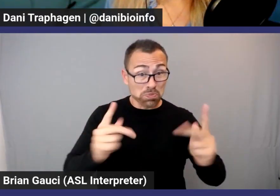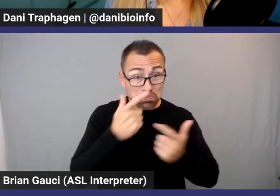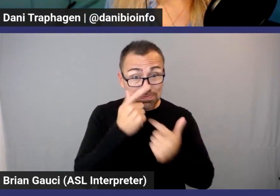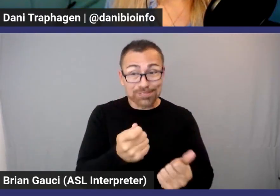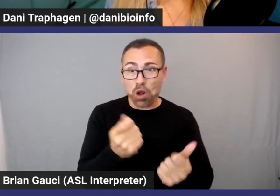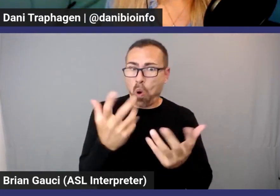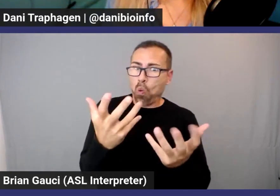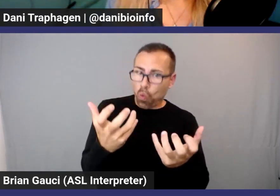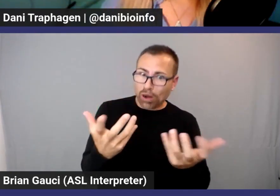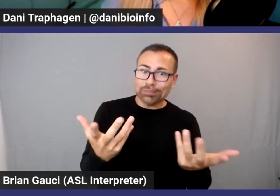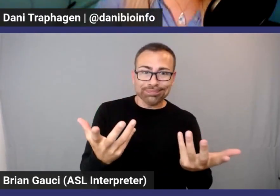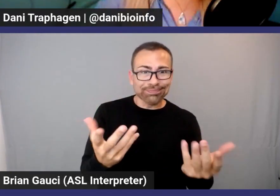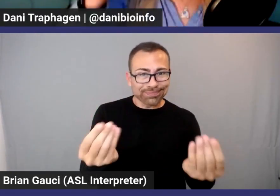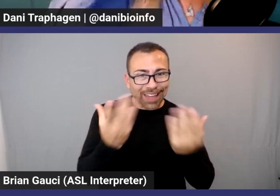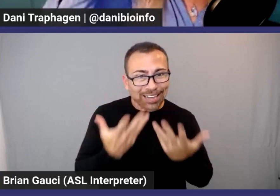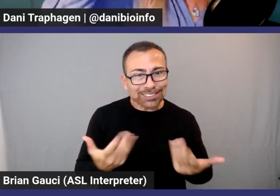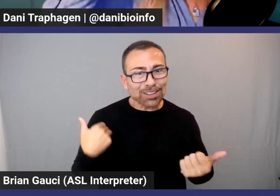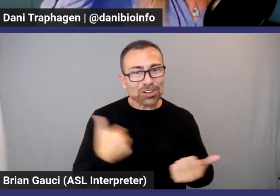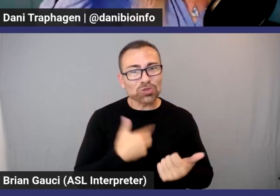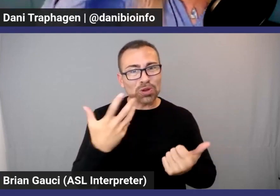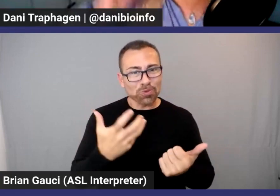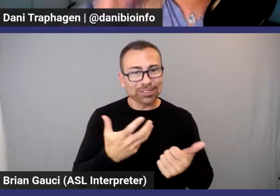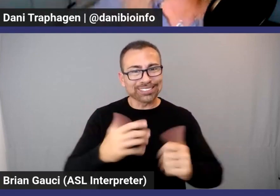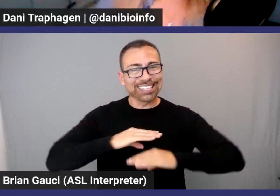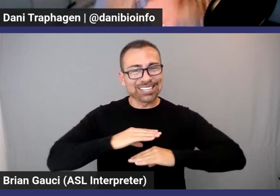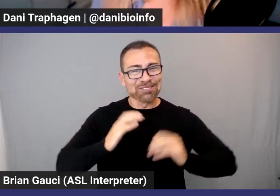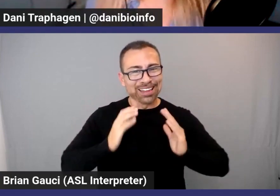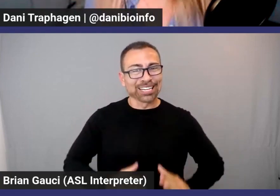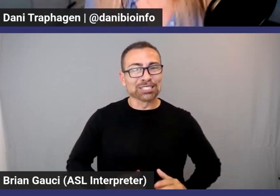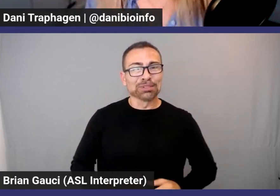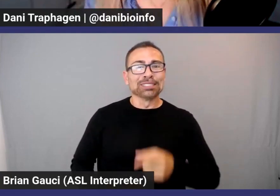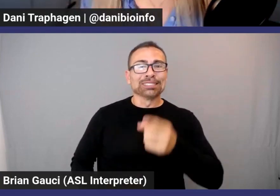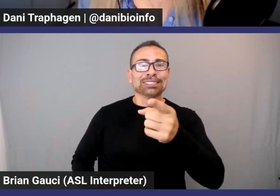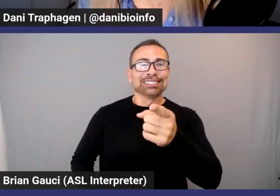to work backwards from our customers. Throw it in the comments.